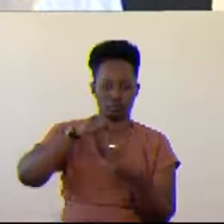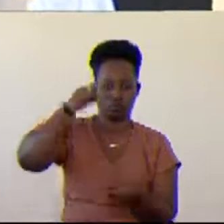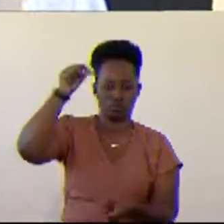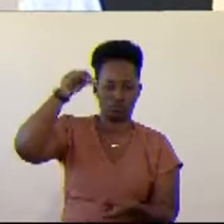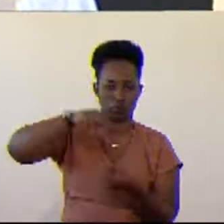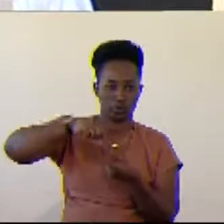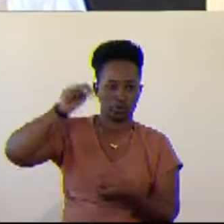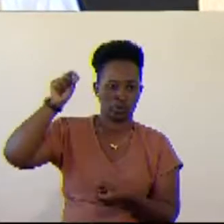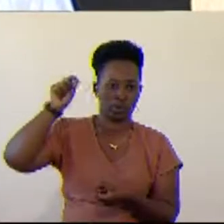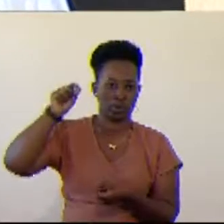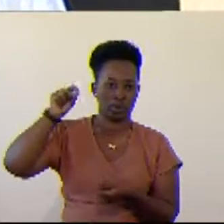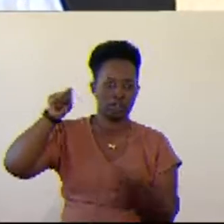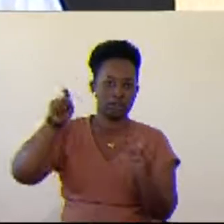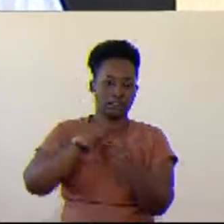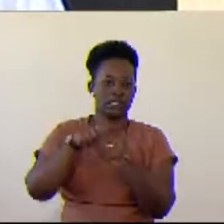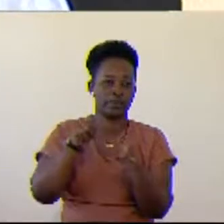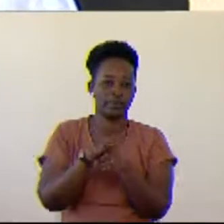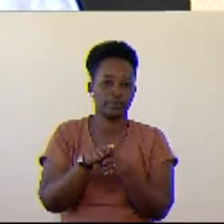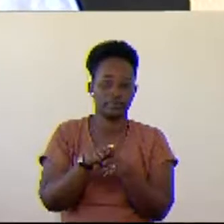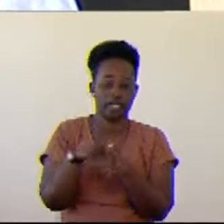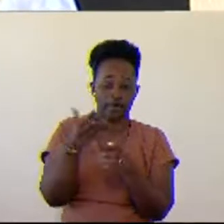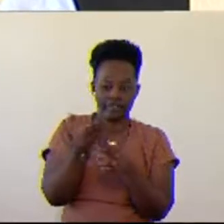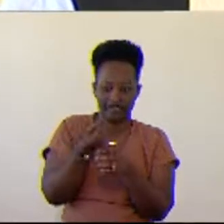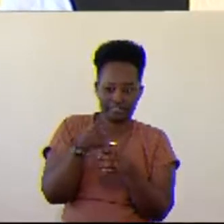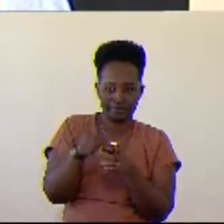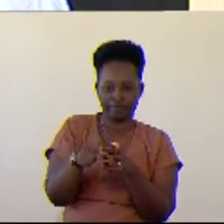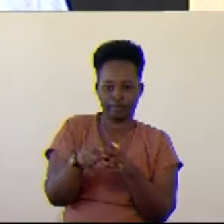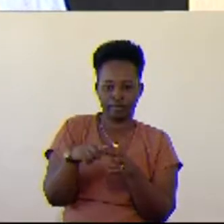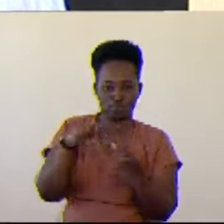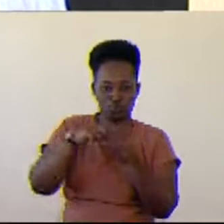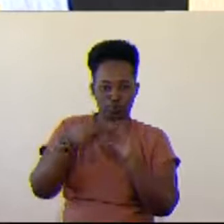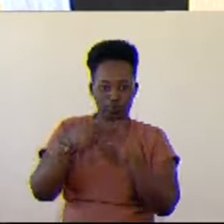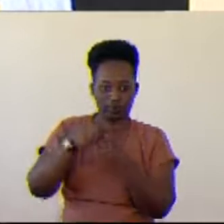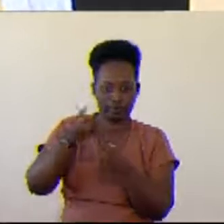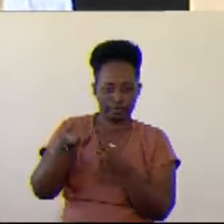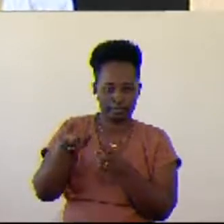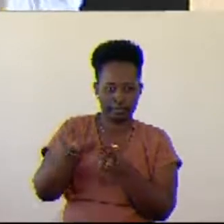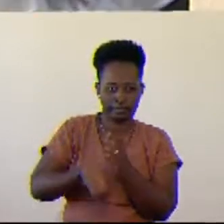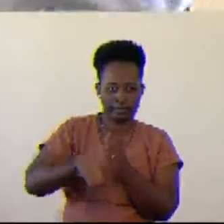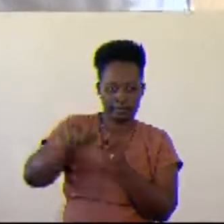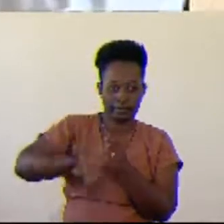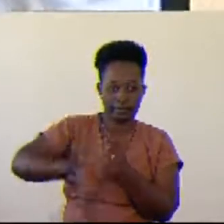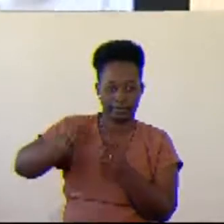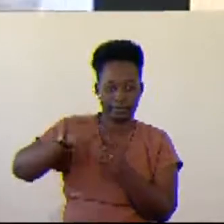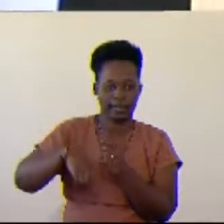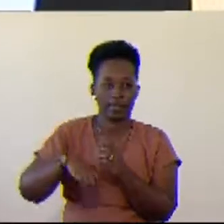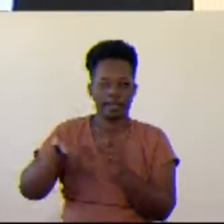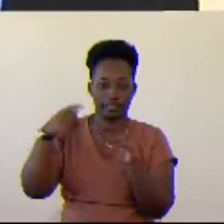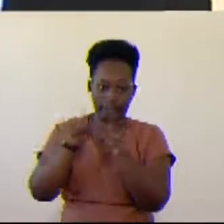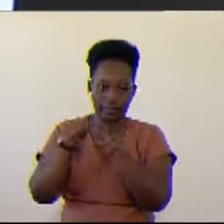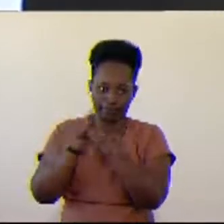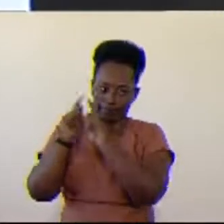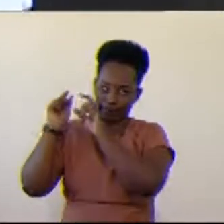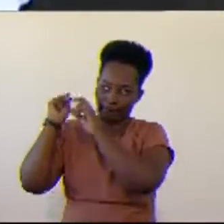line has a pendulum bob, a metal sphere. You can even use anything which is heavy. Then connect it to a string. So I'm going